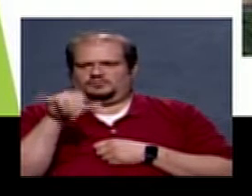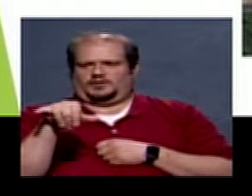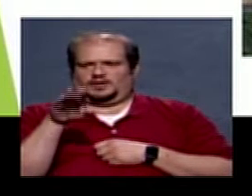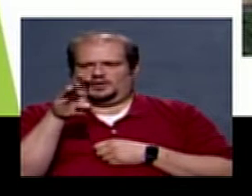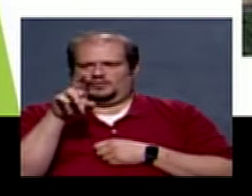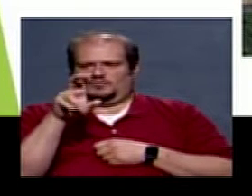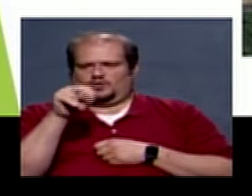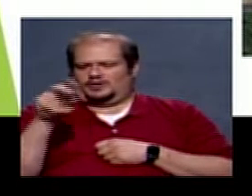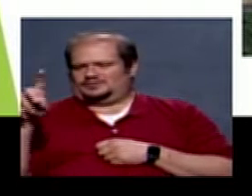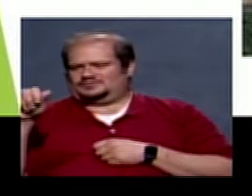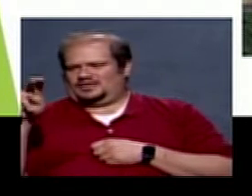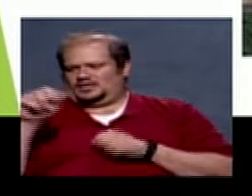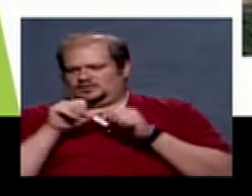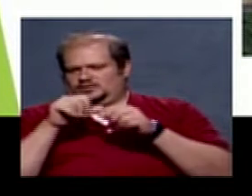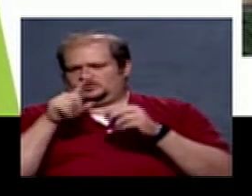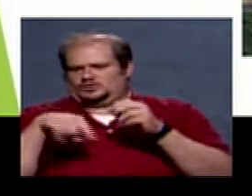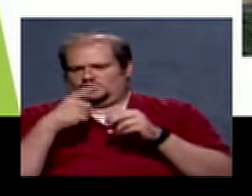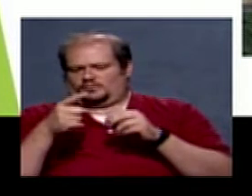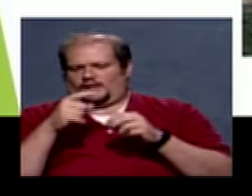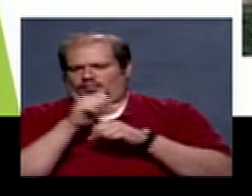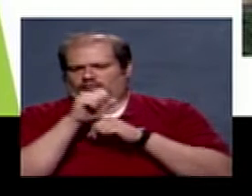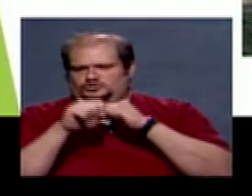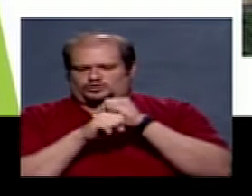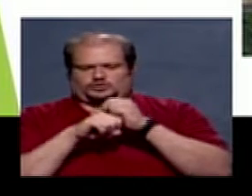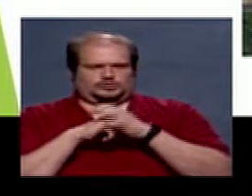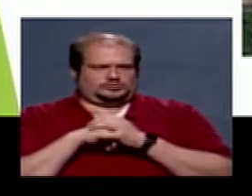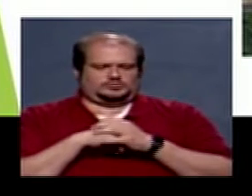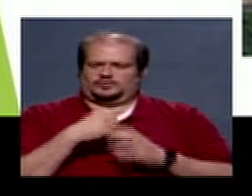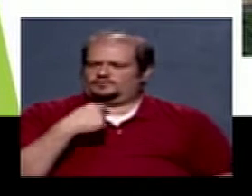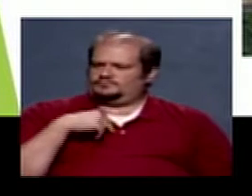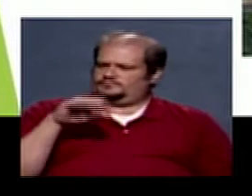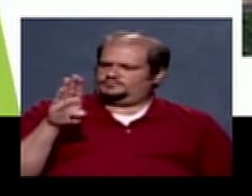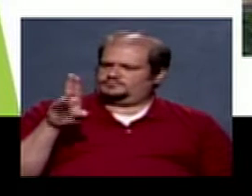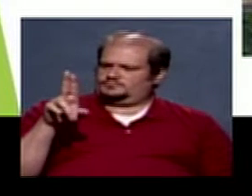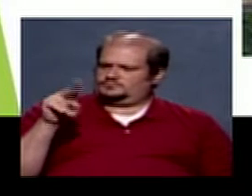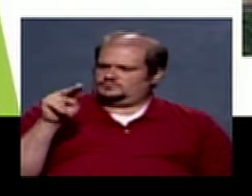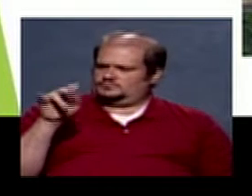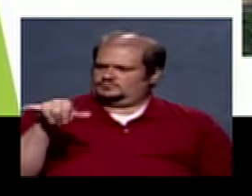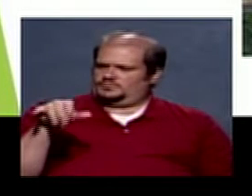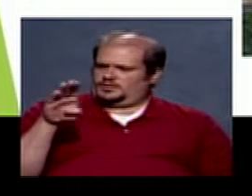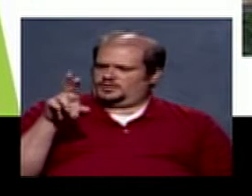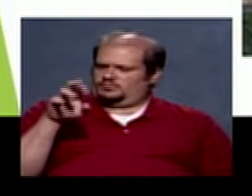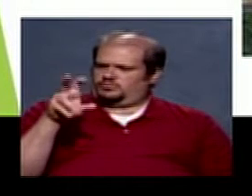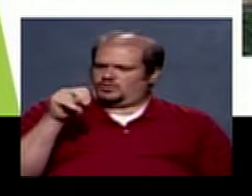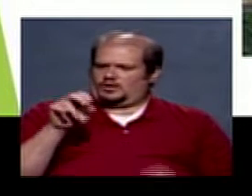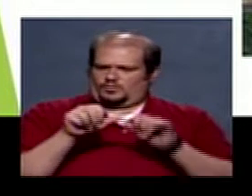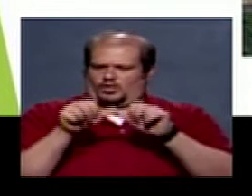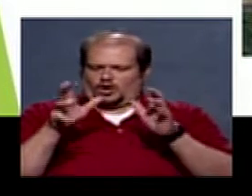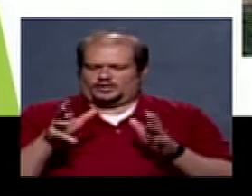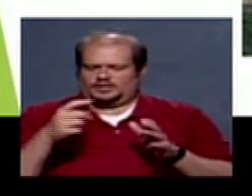Dana to continue about the structure. I'm Bunny Brown with Jackson Brown Palkuik Architects. We're